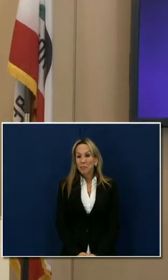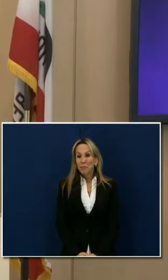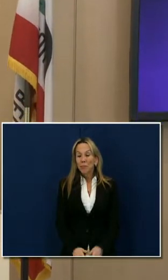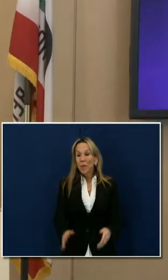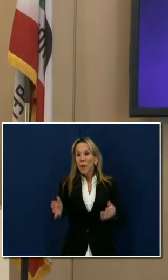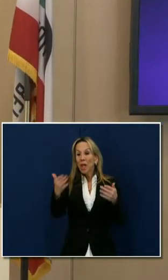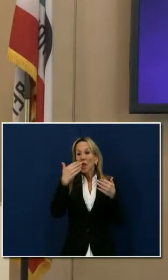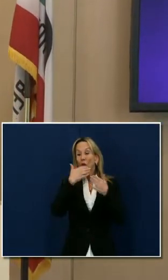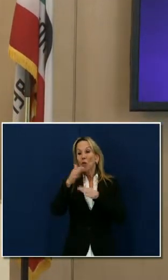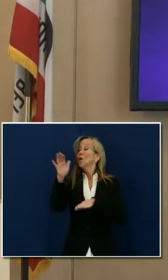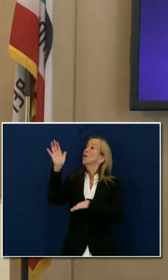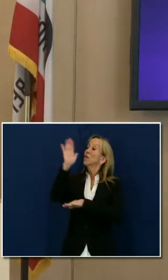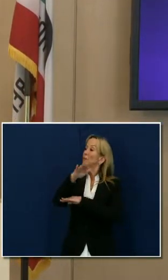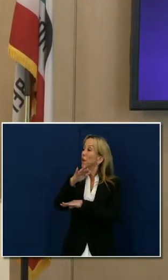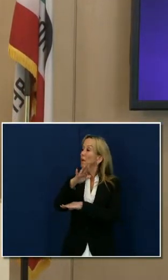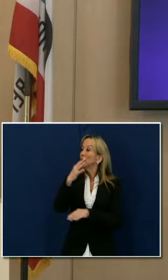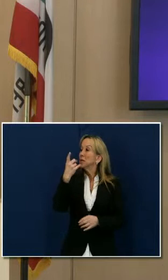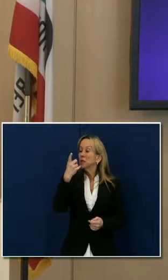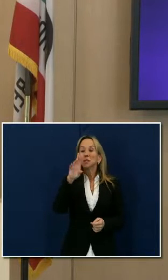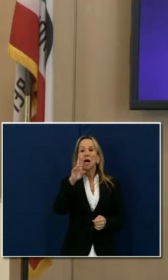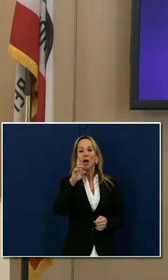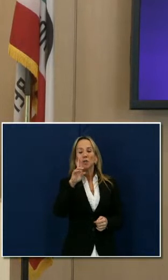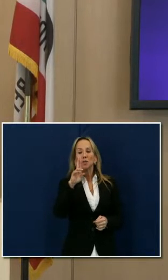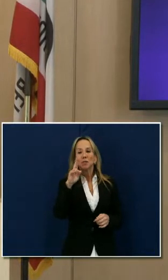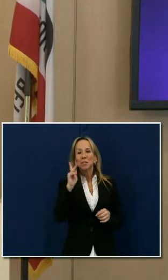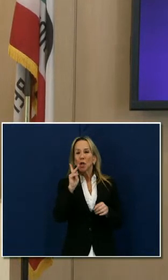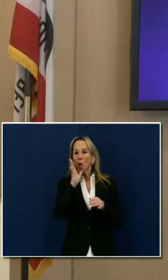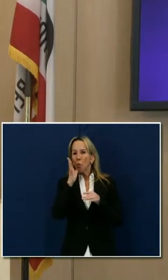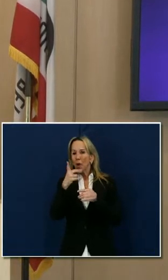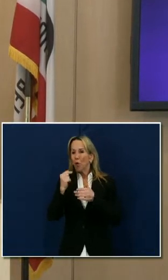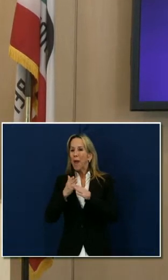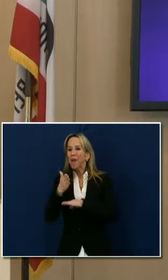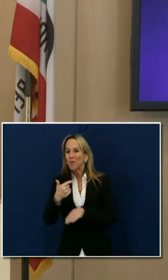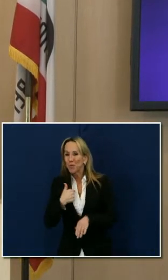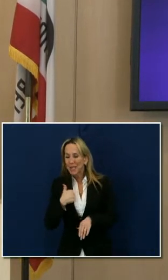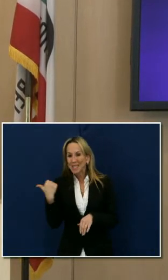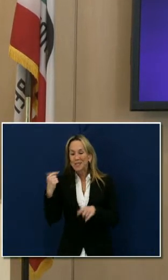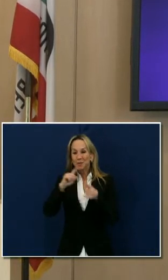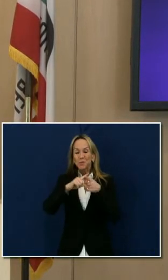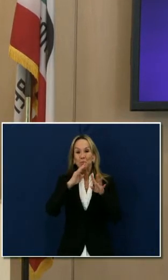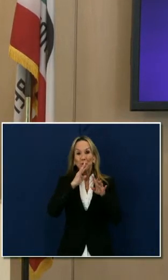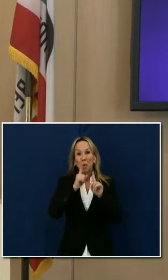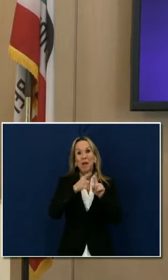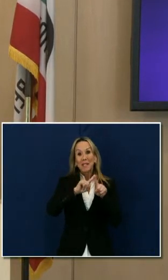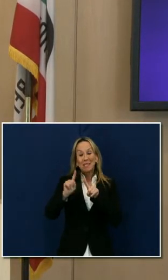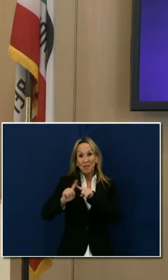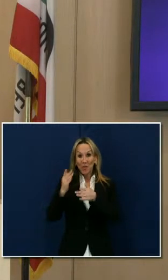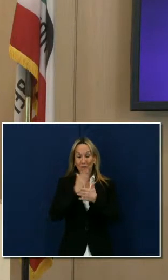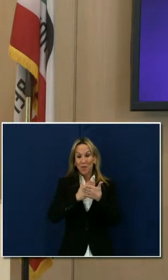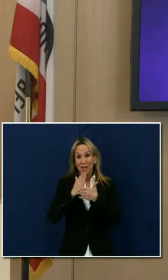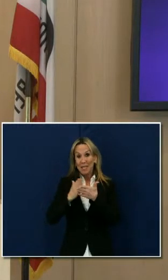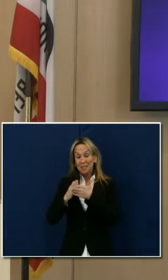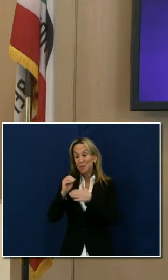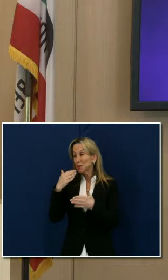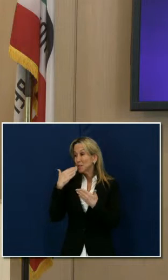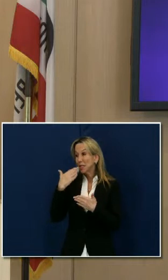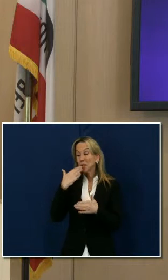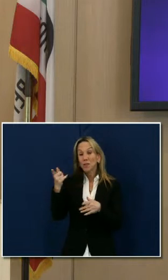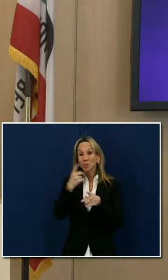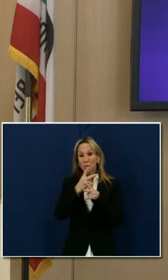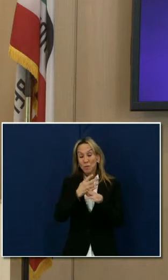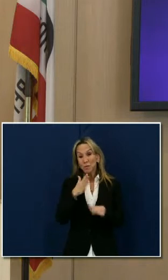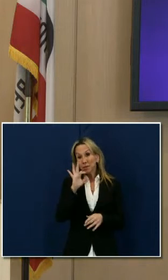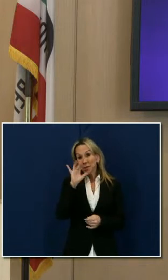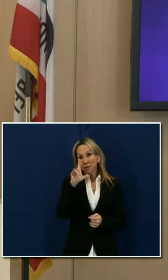Good afternoon, everyone. Dr. Kadakia will follow me to go over the various phases. So thank you, Supervisor